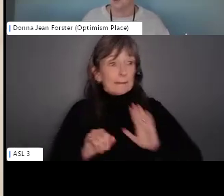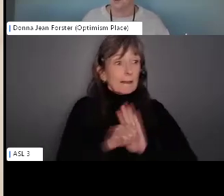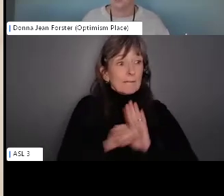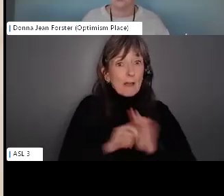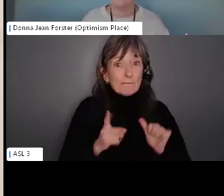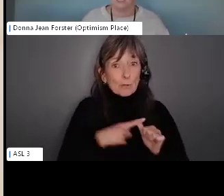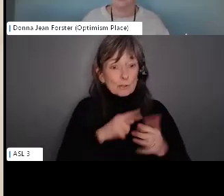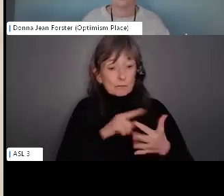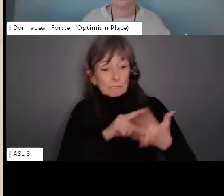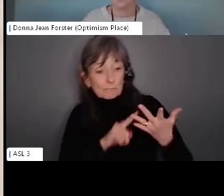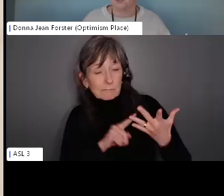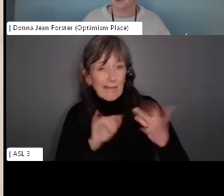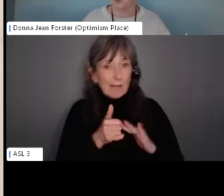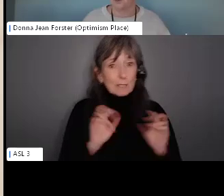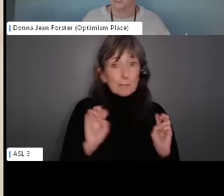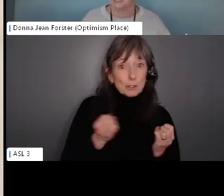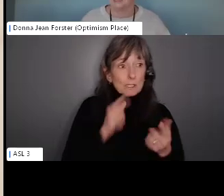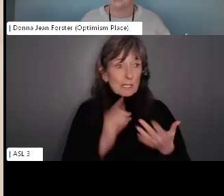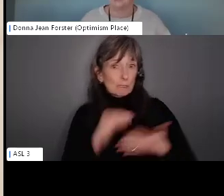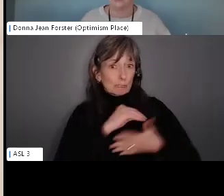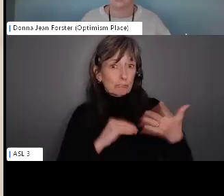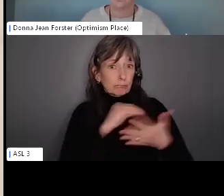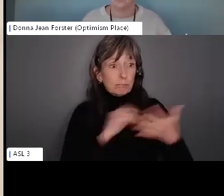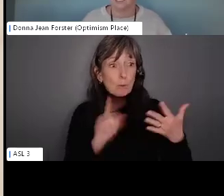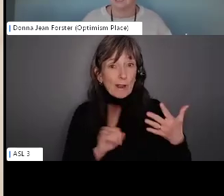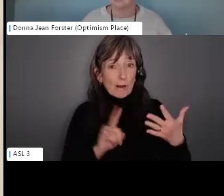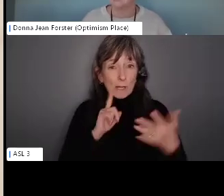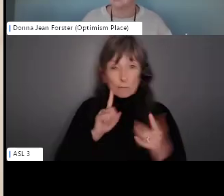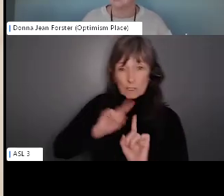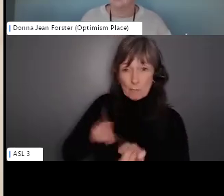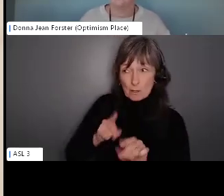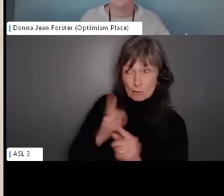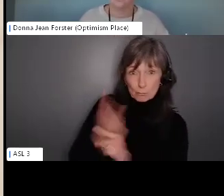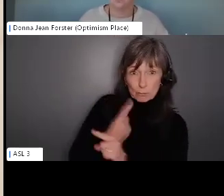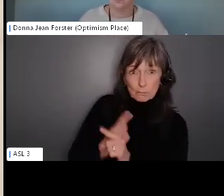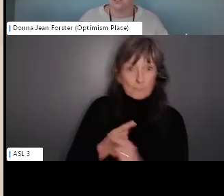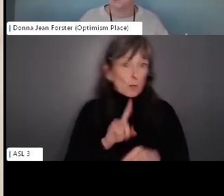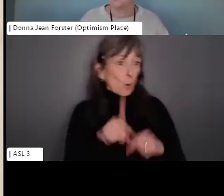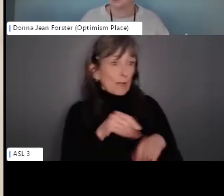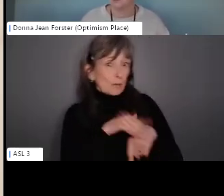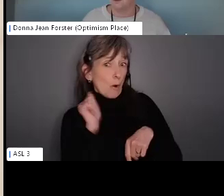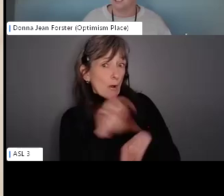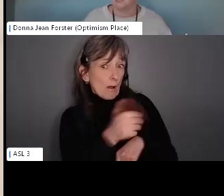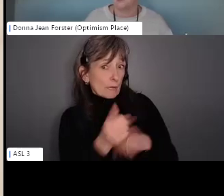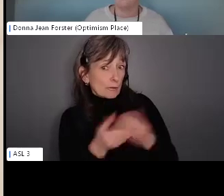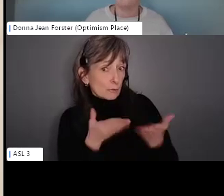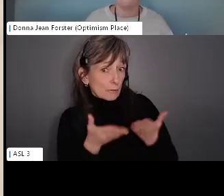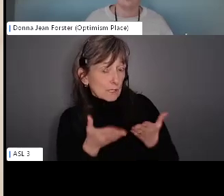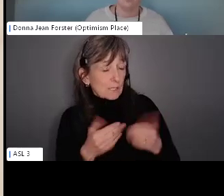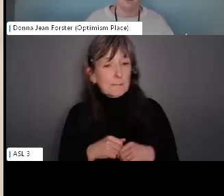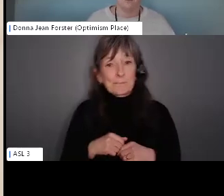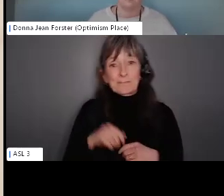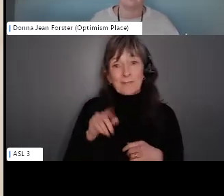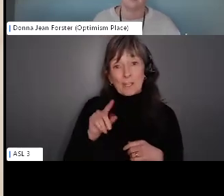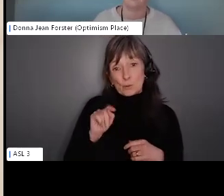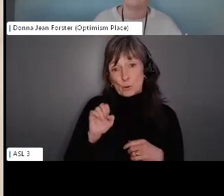to know how to respond appropriately and engage other services. This tool also includes the